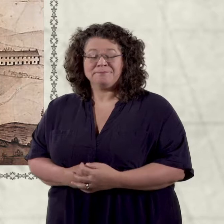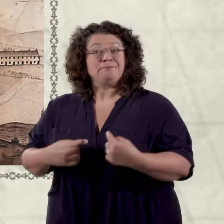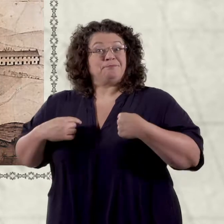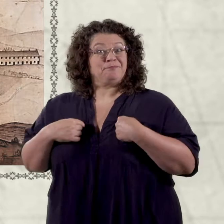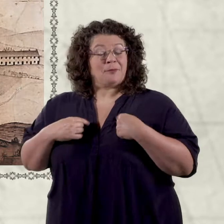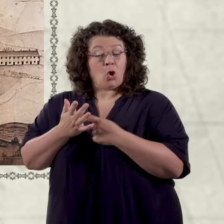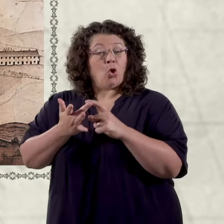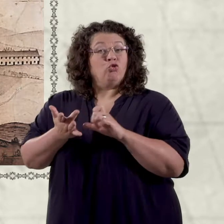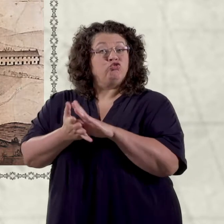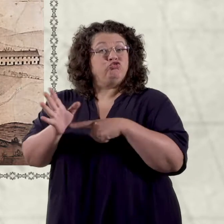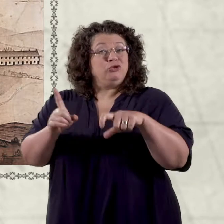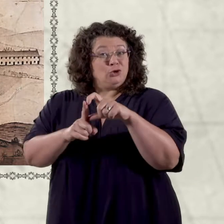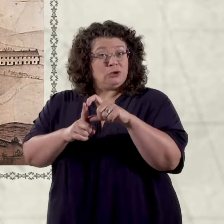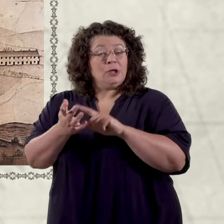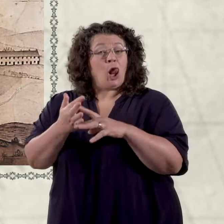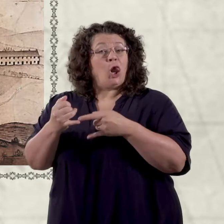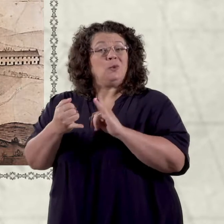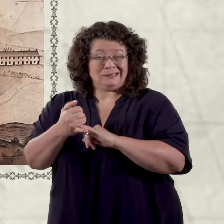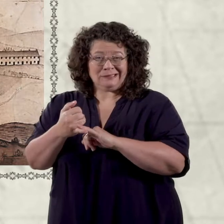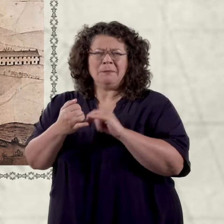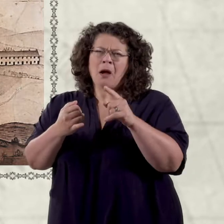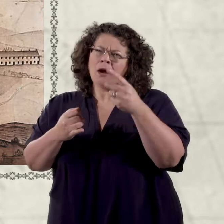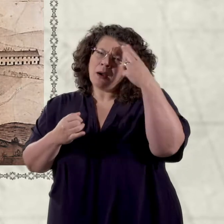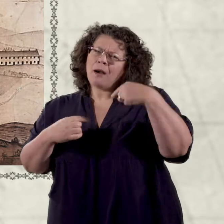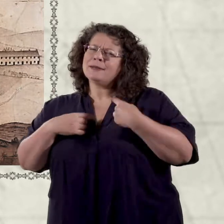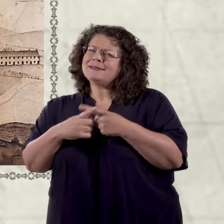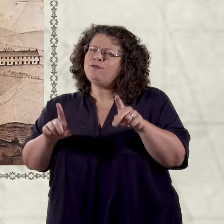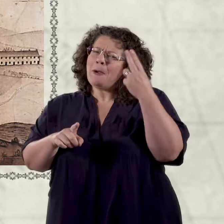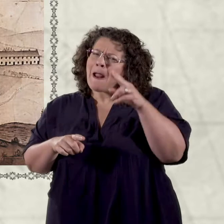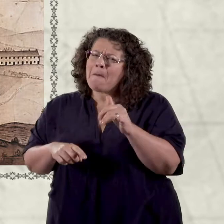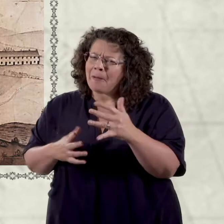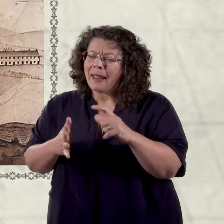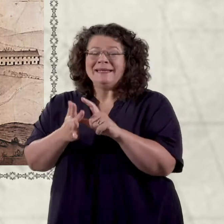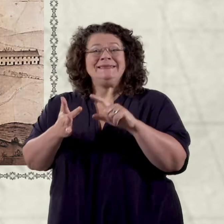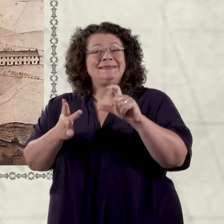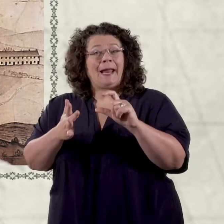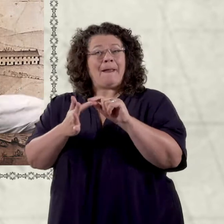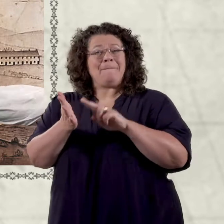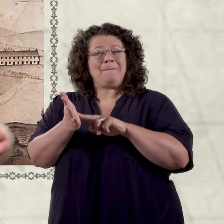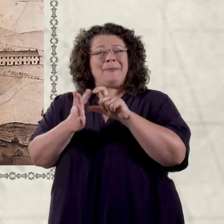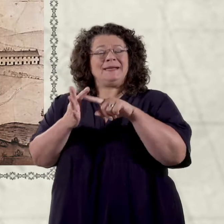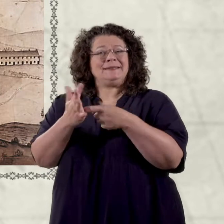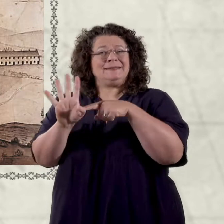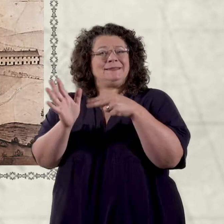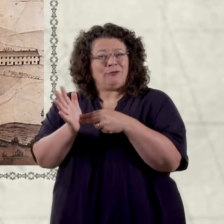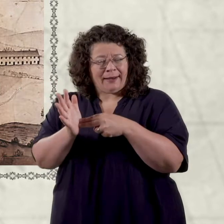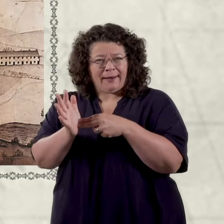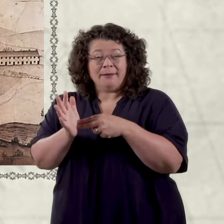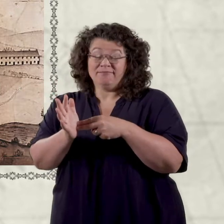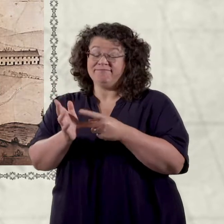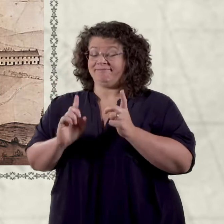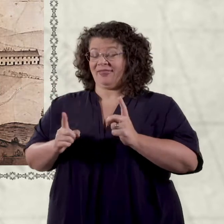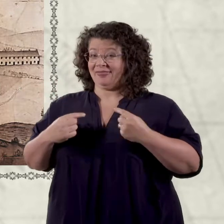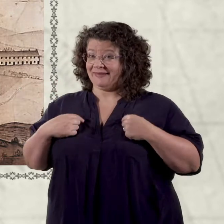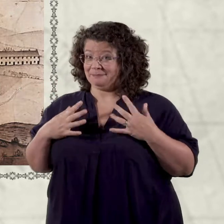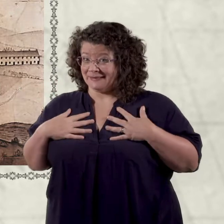My name is Richard Lewis, but you might know me by another name. Dic Penderyn? Yes, Dic Penderyn, that's me.